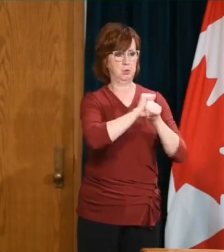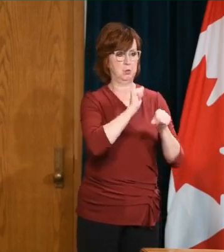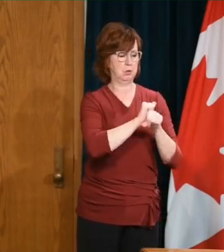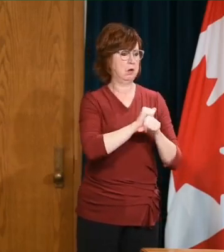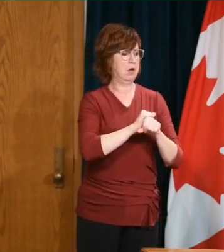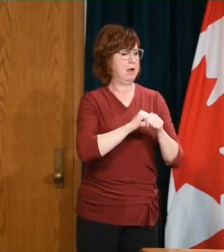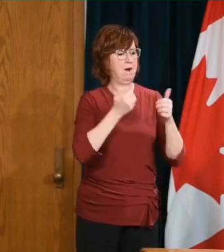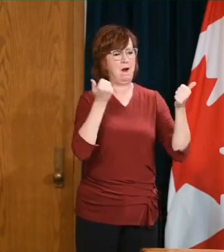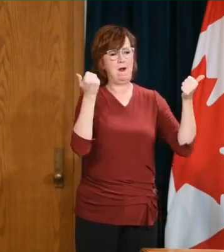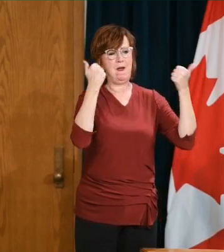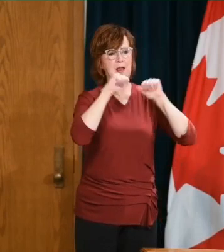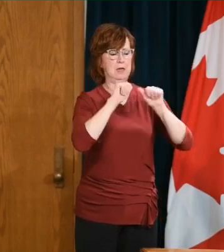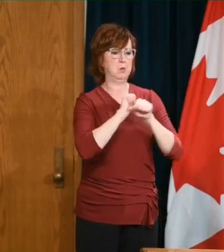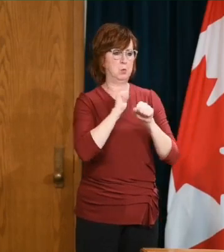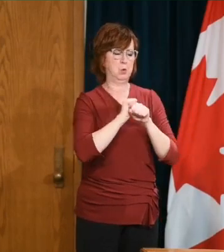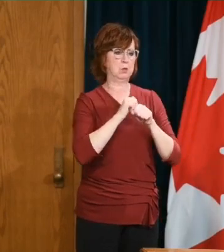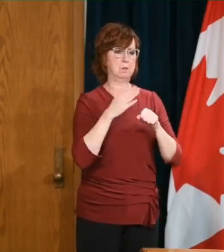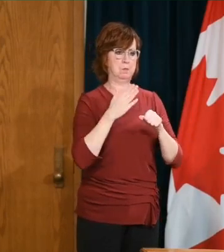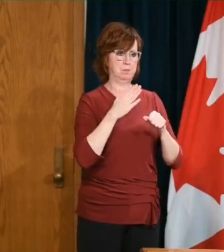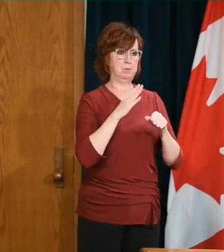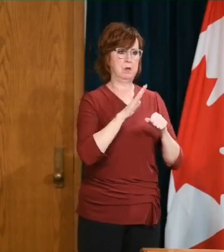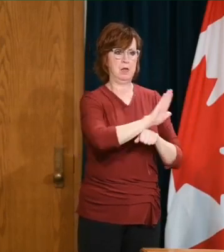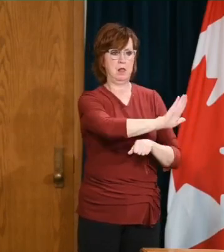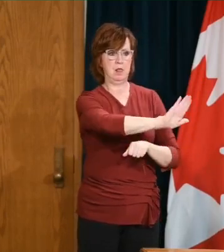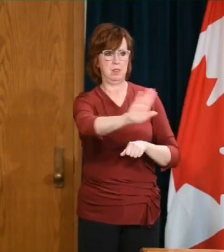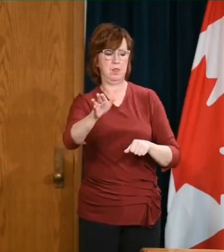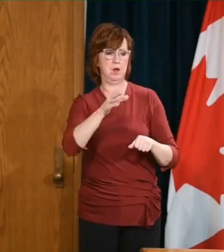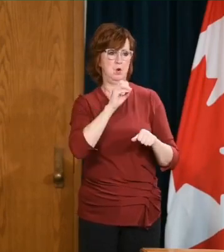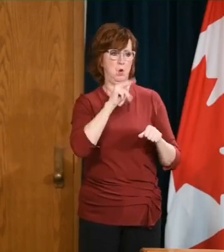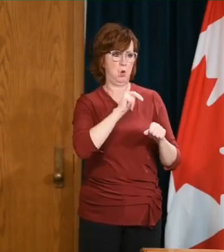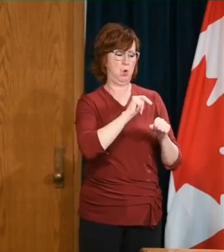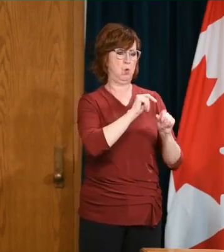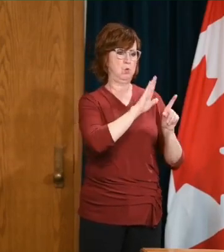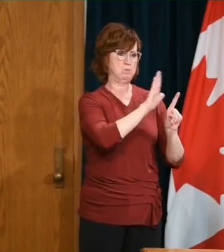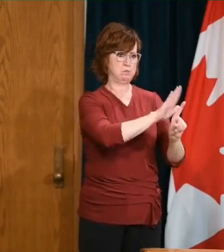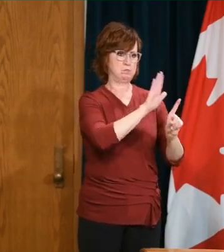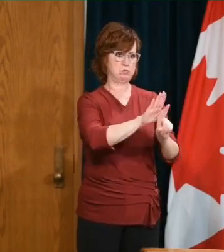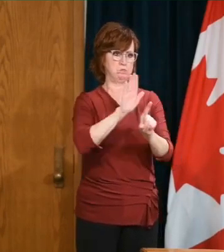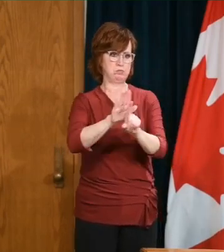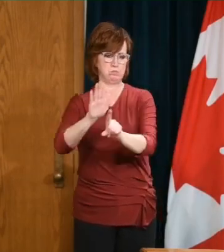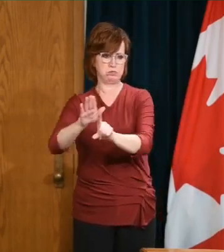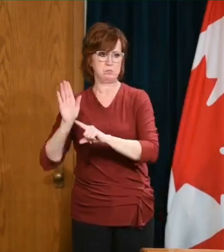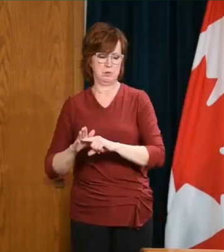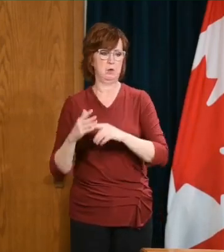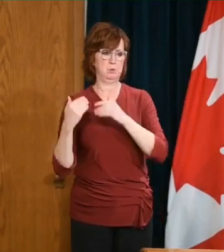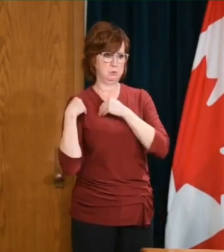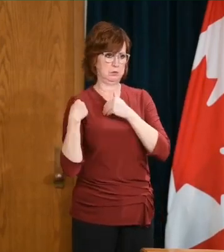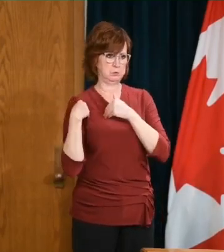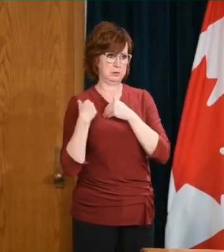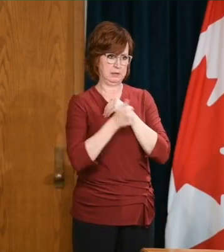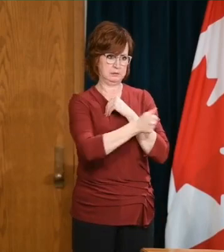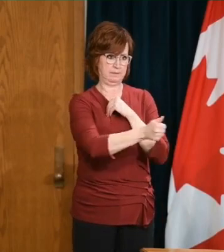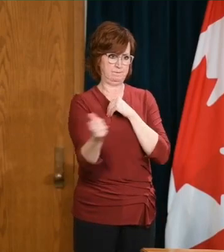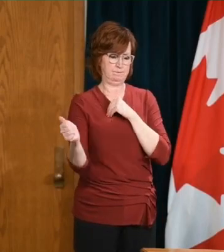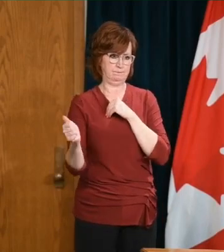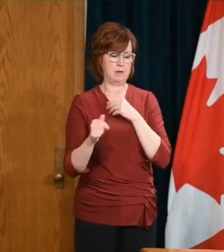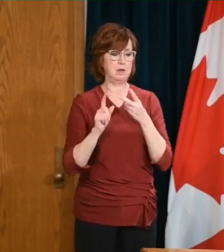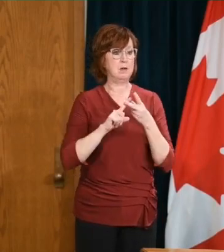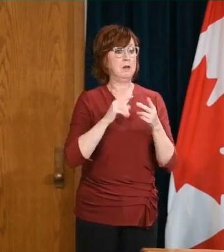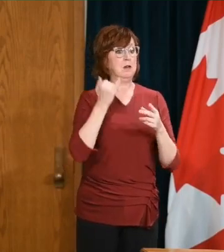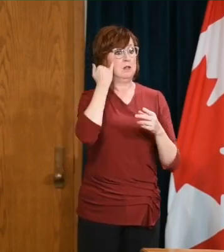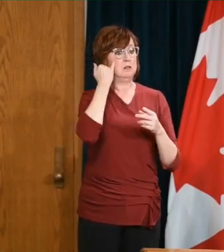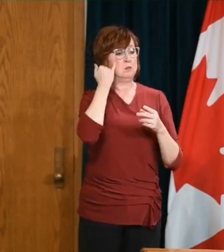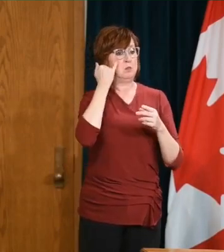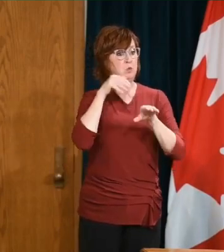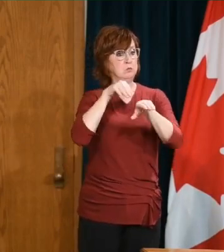trucking, where you are able to work while well and don't have the same quarantine measures in